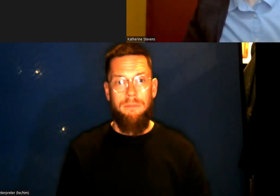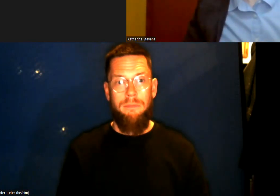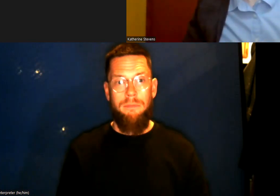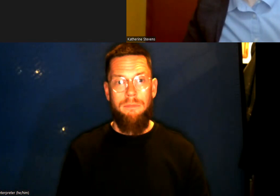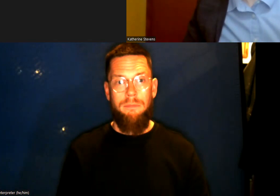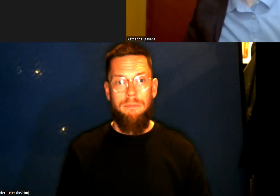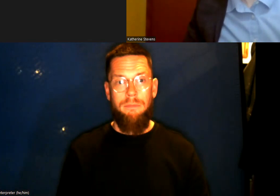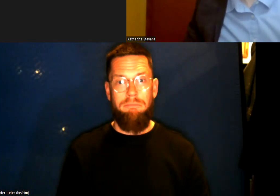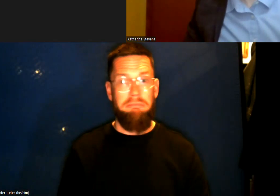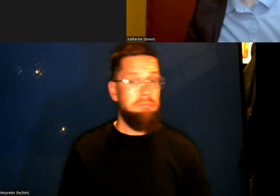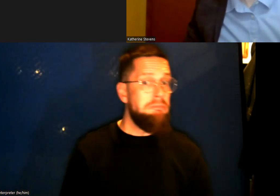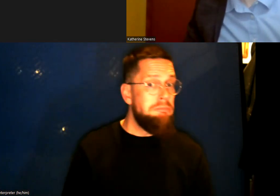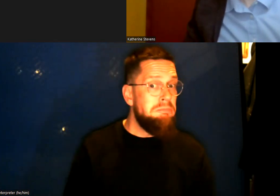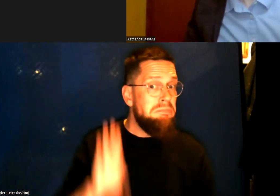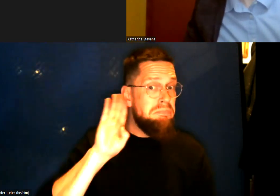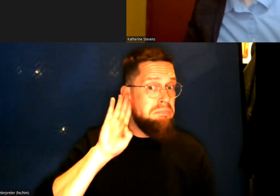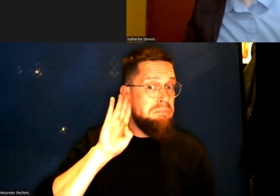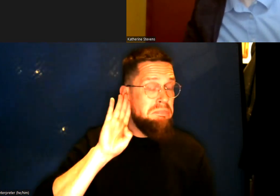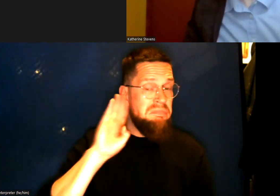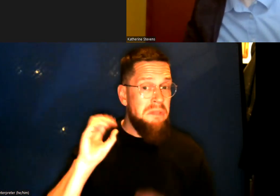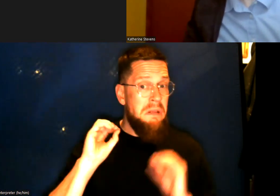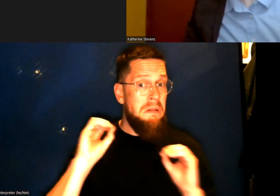See, I'm not hearing the question from Robert.